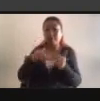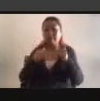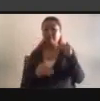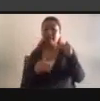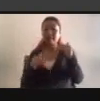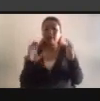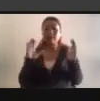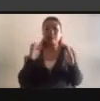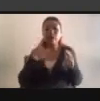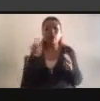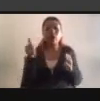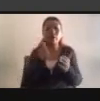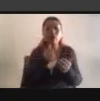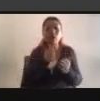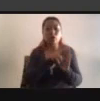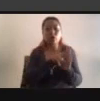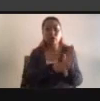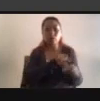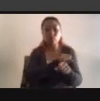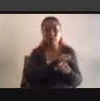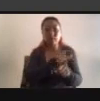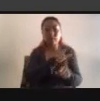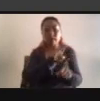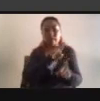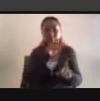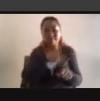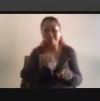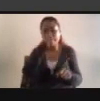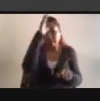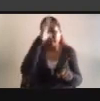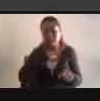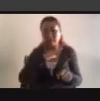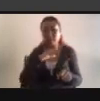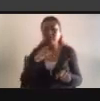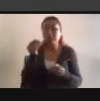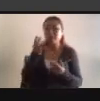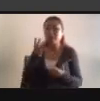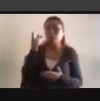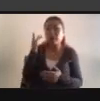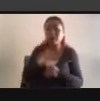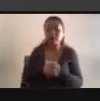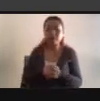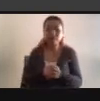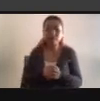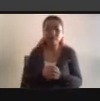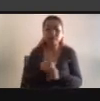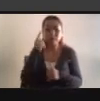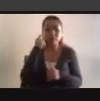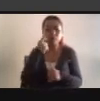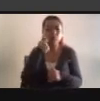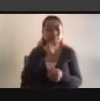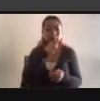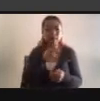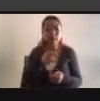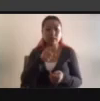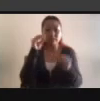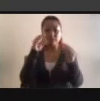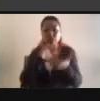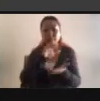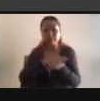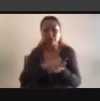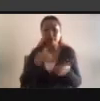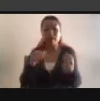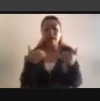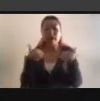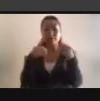other undergraduate working in the lab who happened to be male. He said that was because he had just gotten married and had more financial obligations.